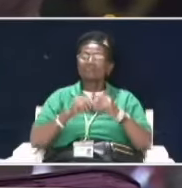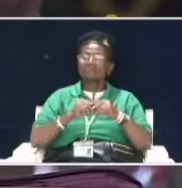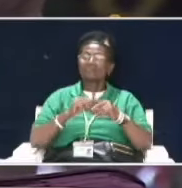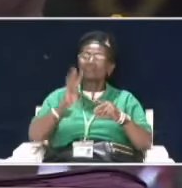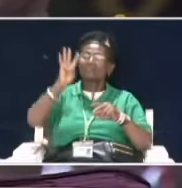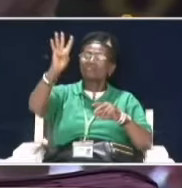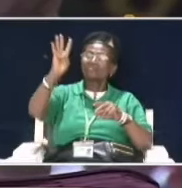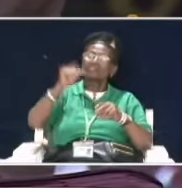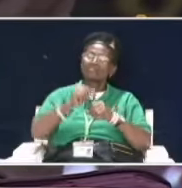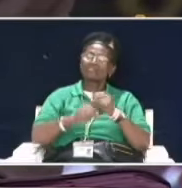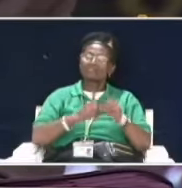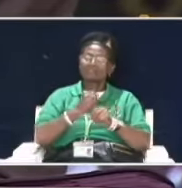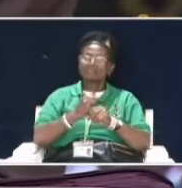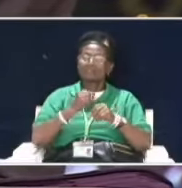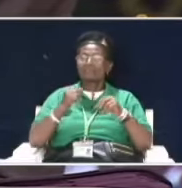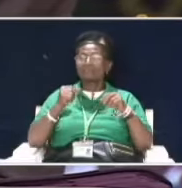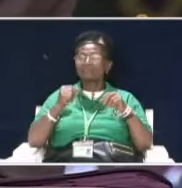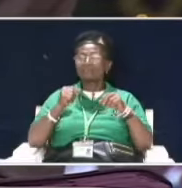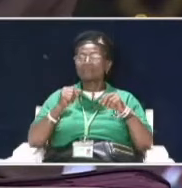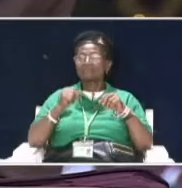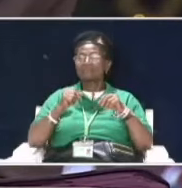4 years,